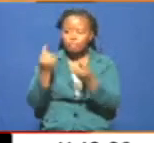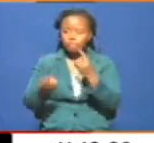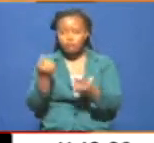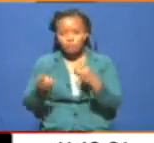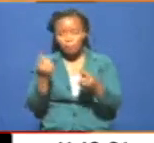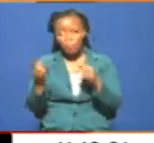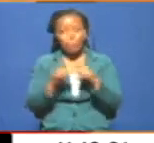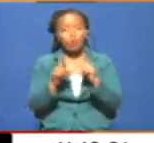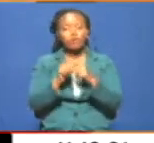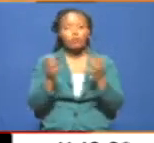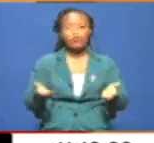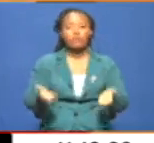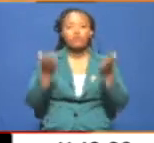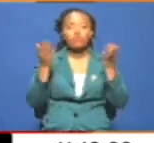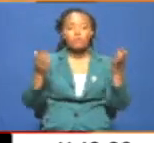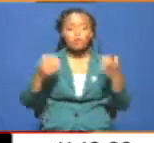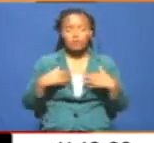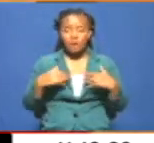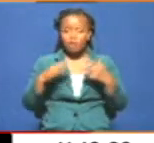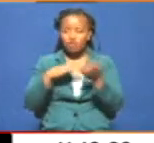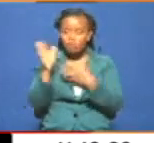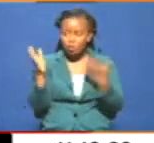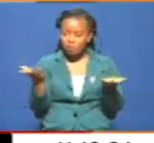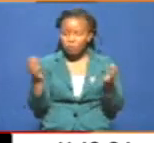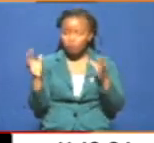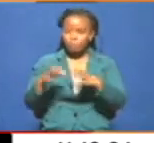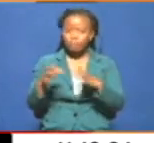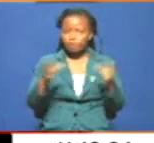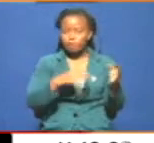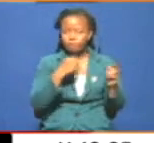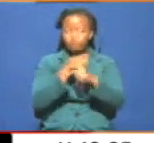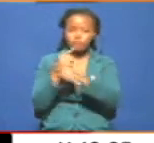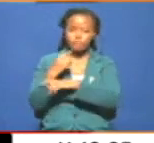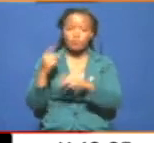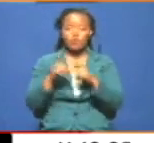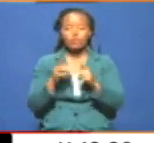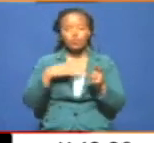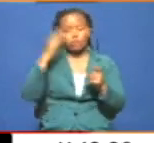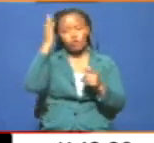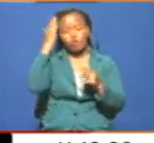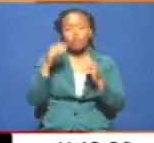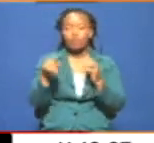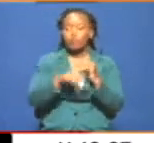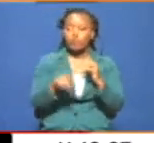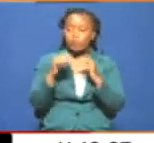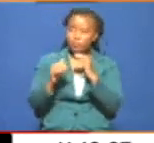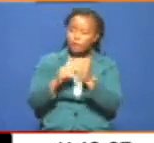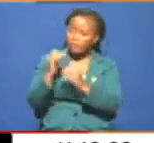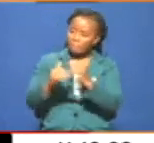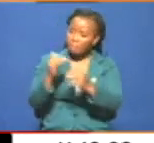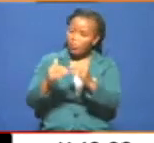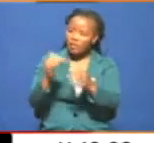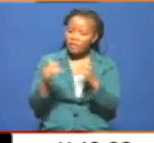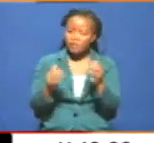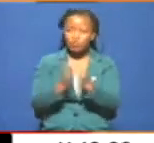Improved cook stoves have tiers, tier one, tier two, tier three, tier four, and I think we will be progressing as the tech